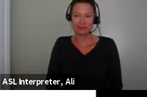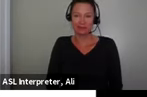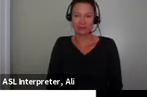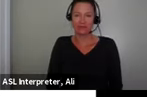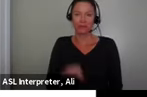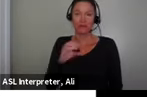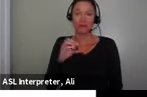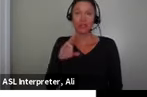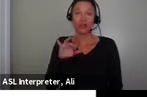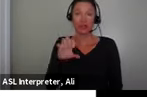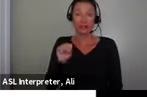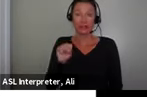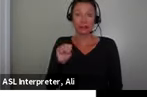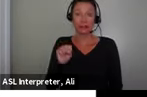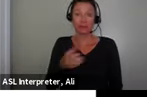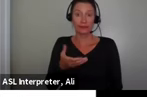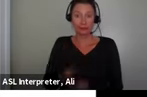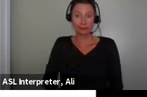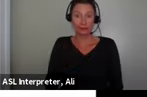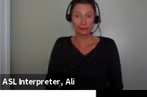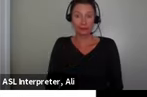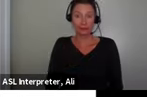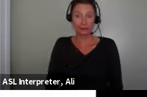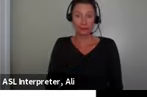Chris of the City of Santa Rosa.